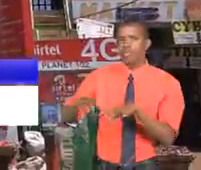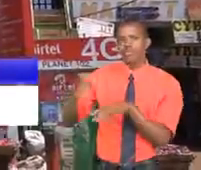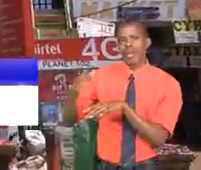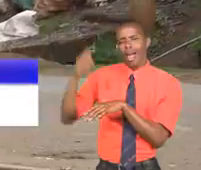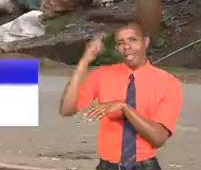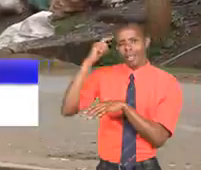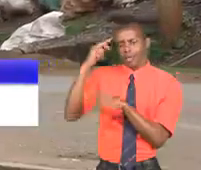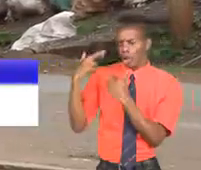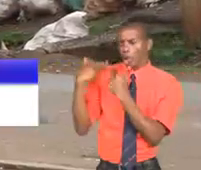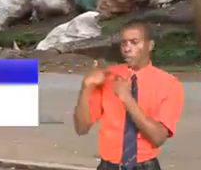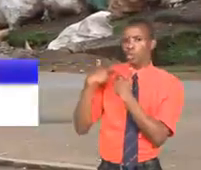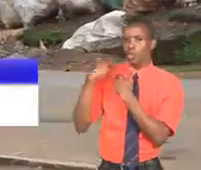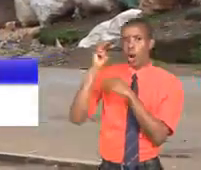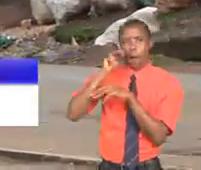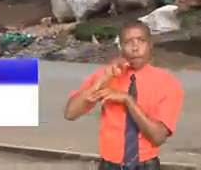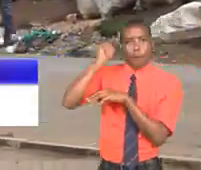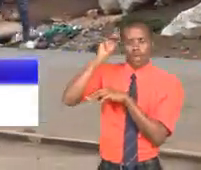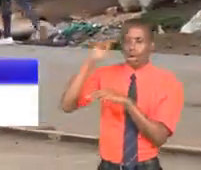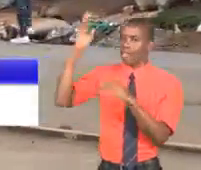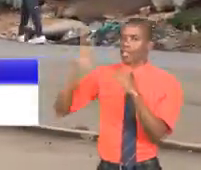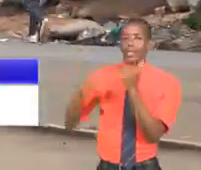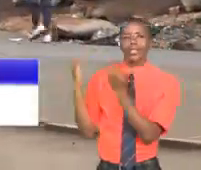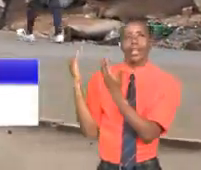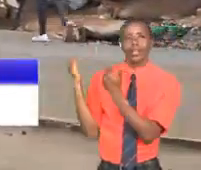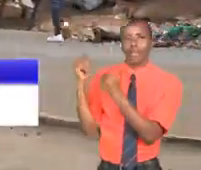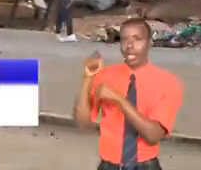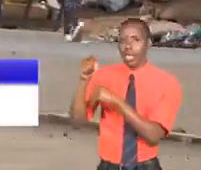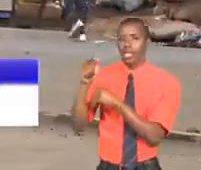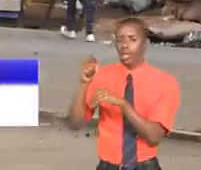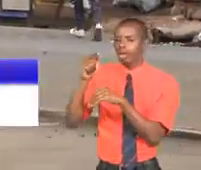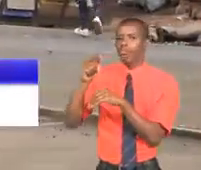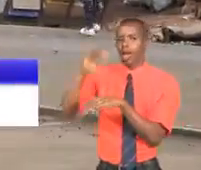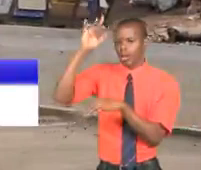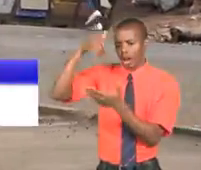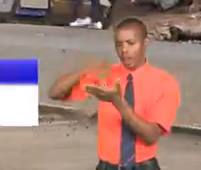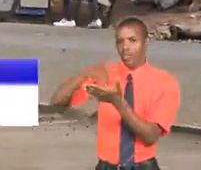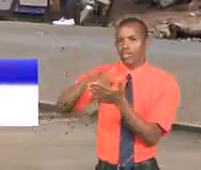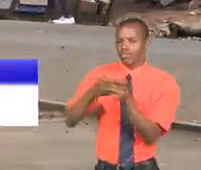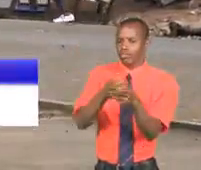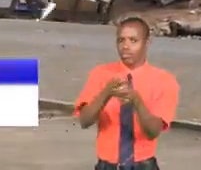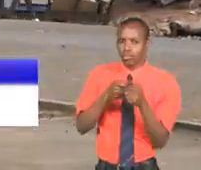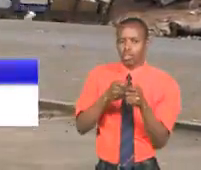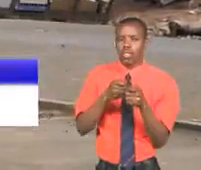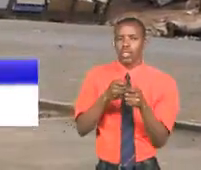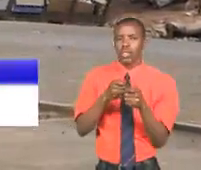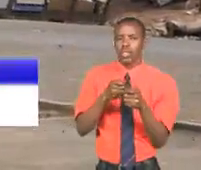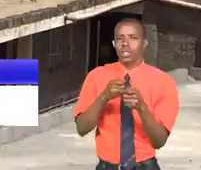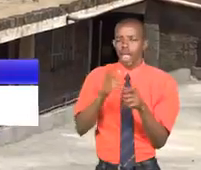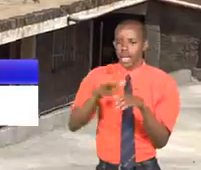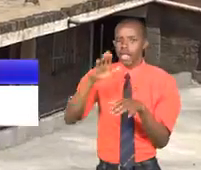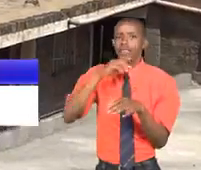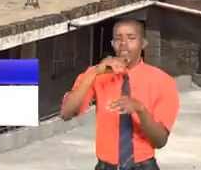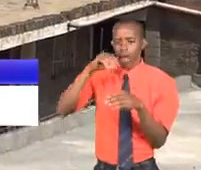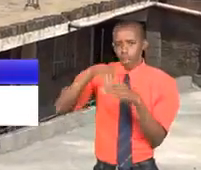the role of an adult sooner than expected. She is a victim of sexual violence in the hands of her stepfather, Shem